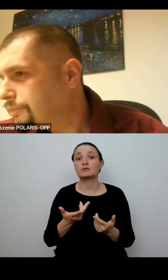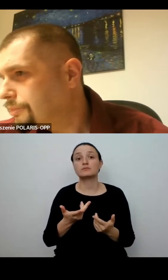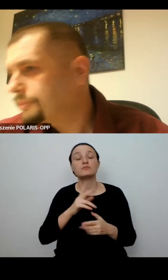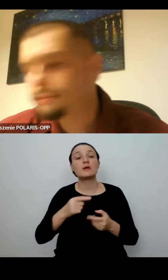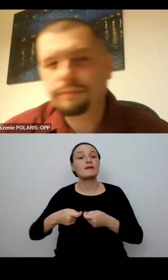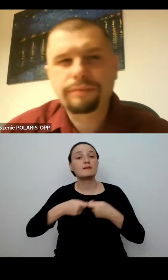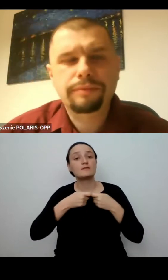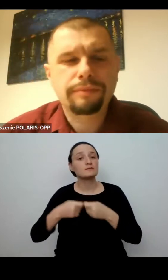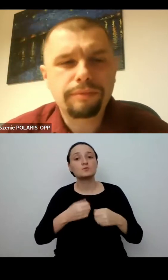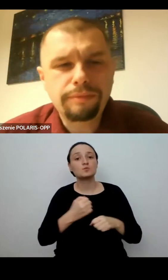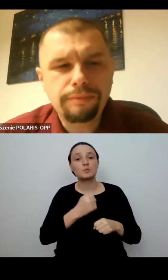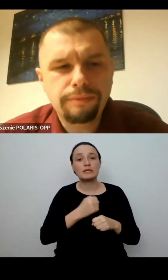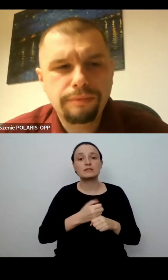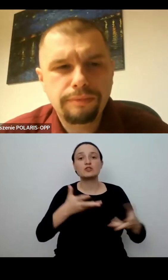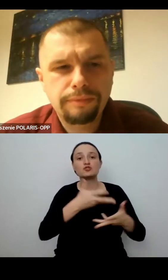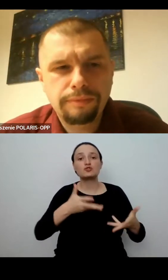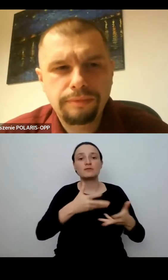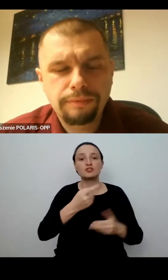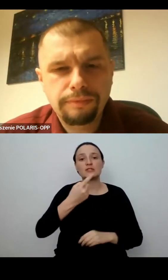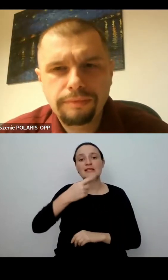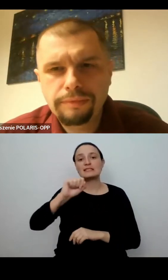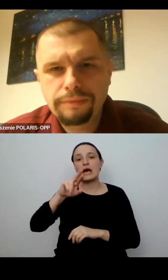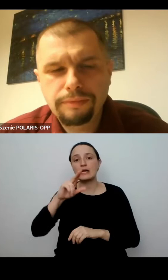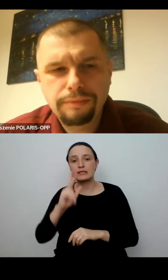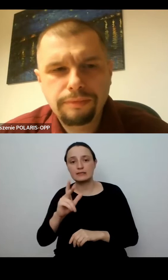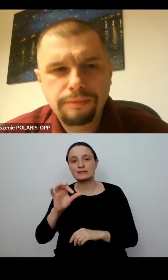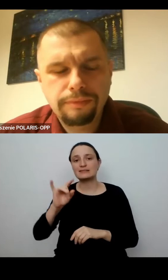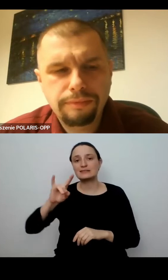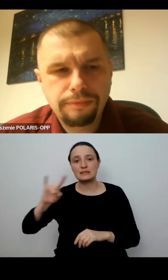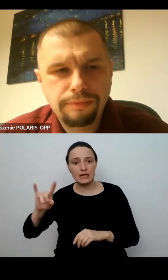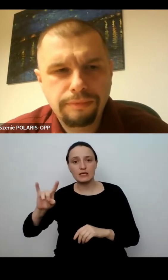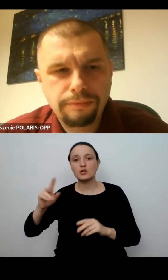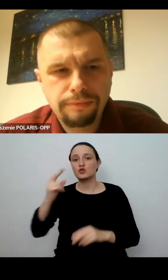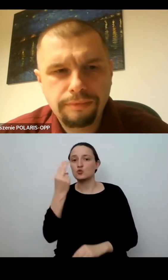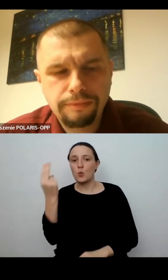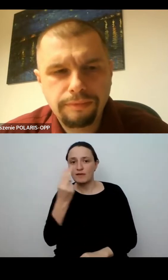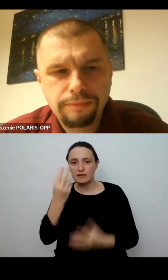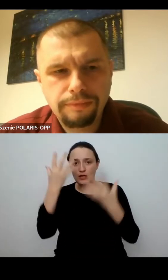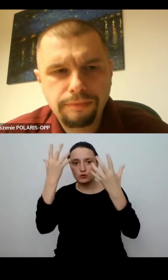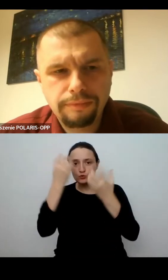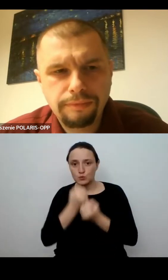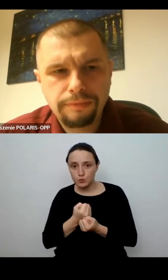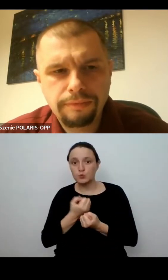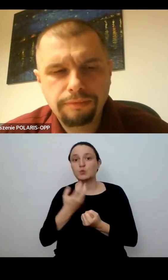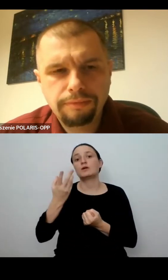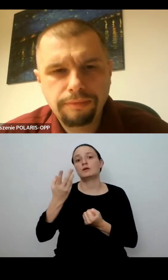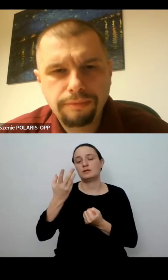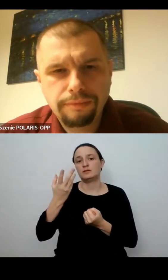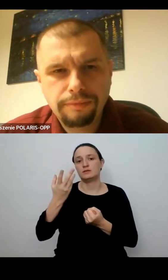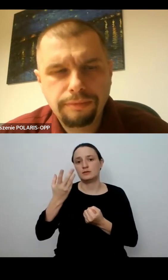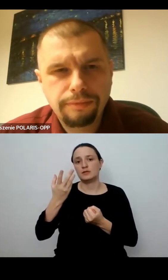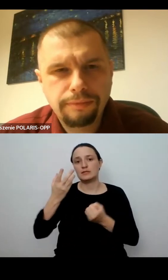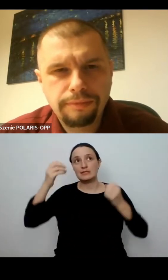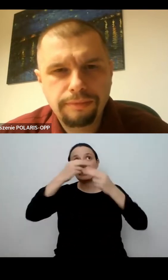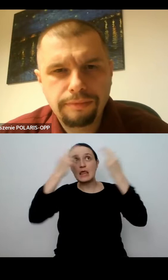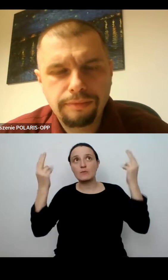microphones. However, you are free to use the Zoom chat for the purpose of asking questions, etc. If you